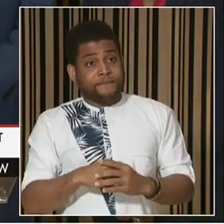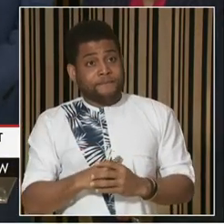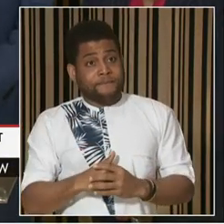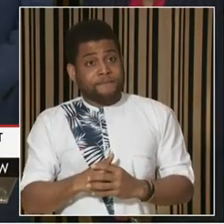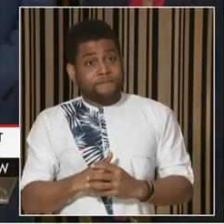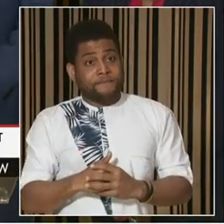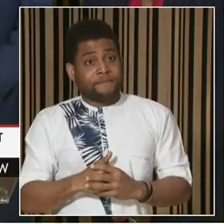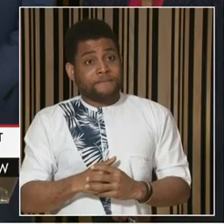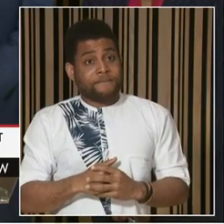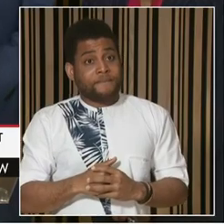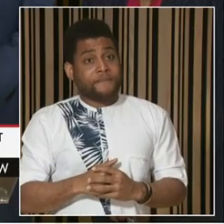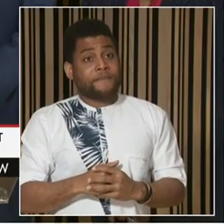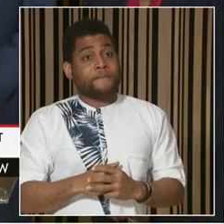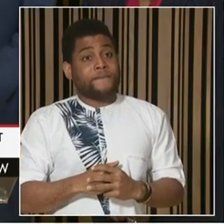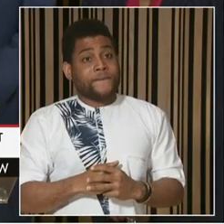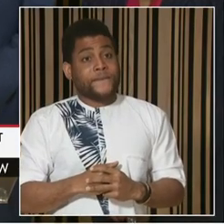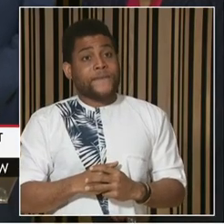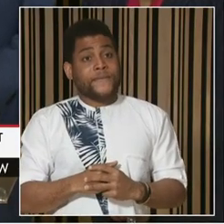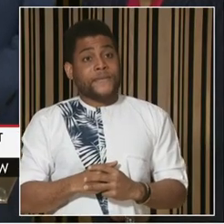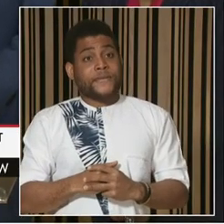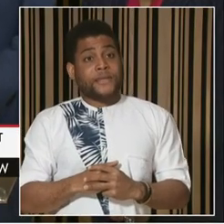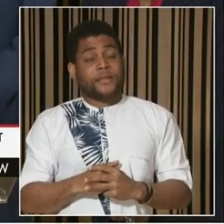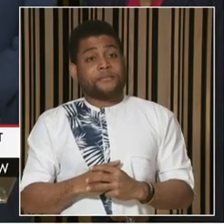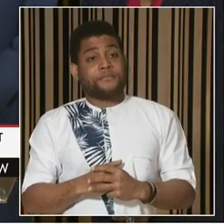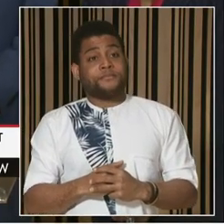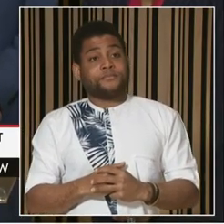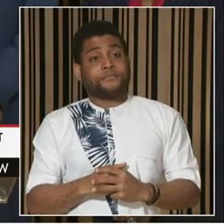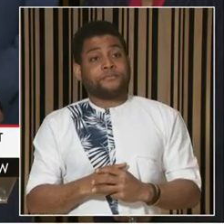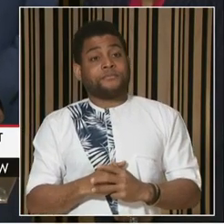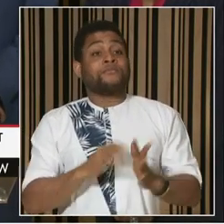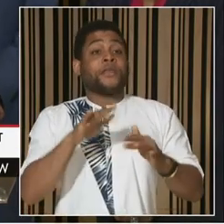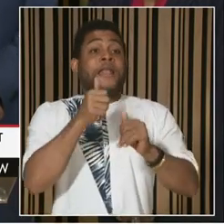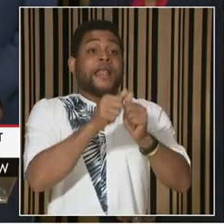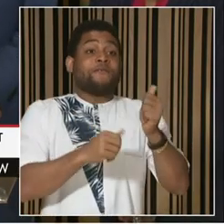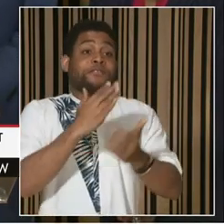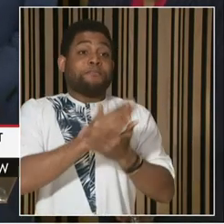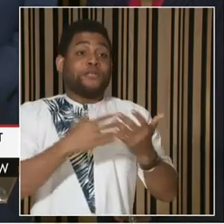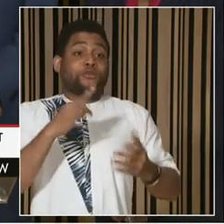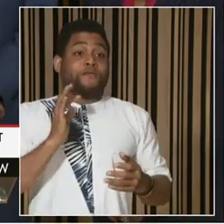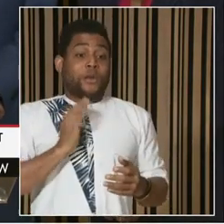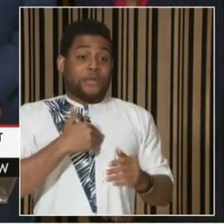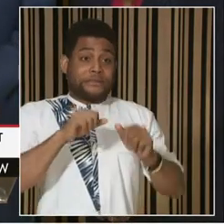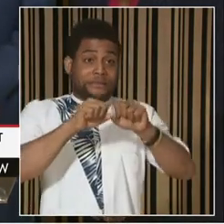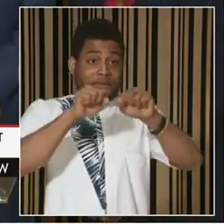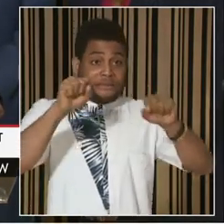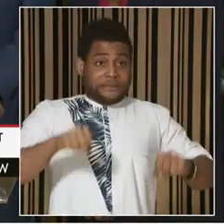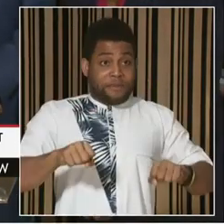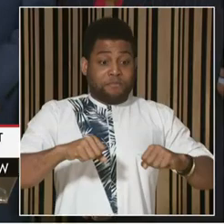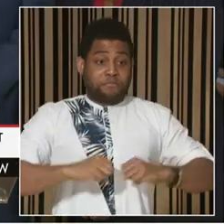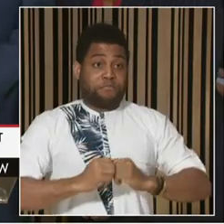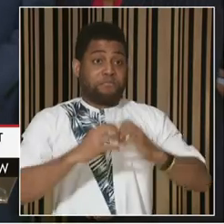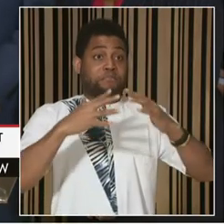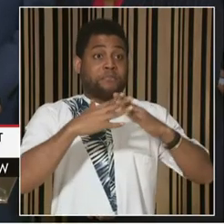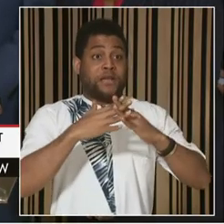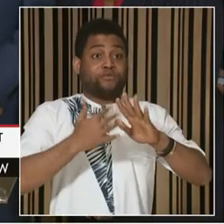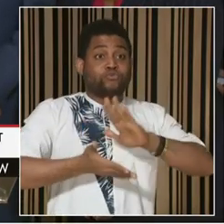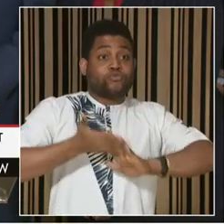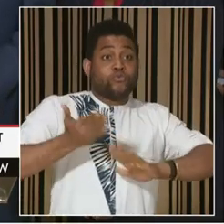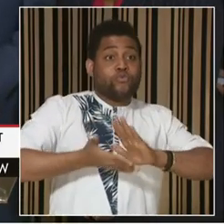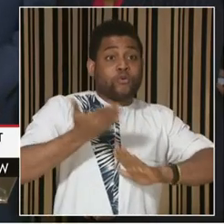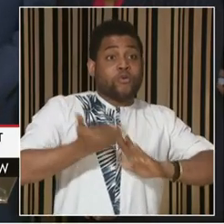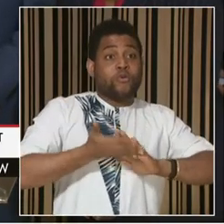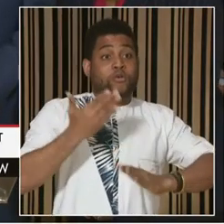think when every part of our ecosystem is up and running and firing on all